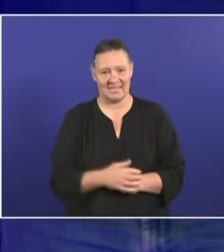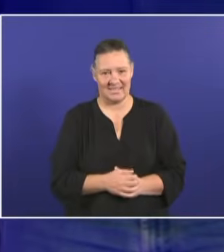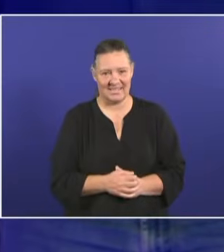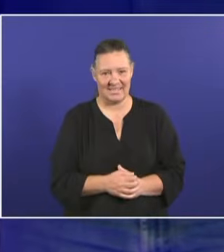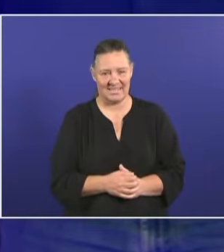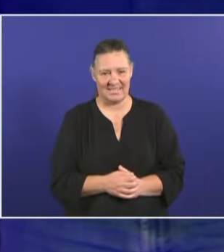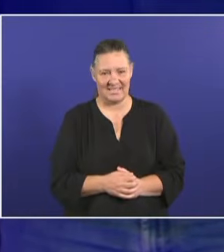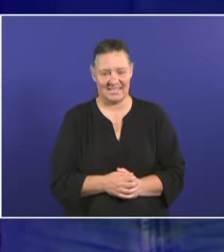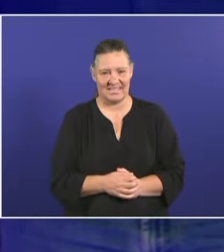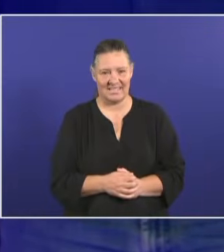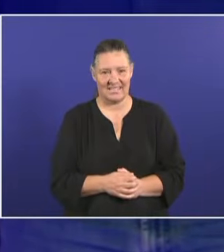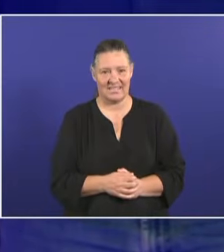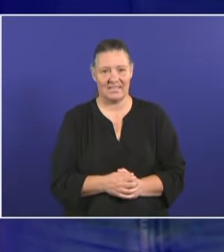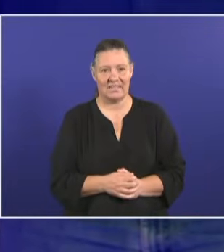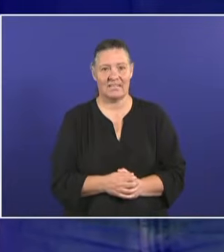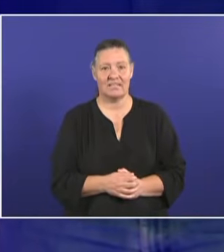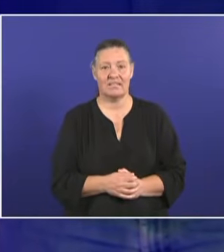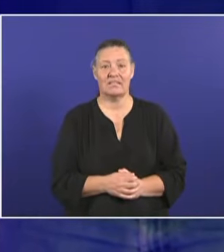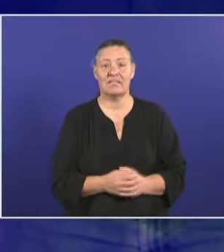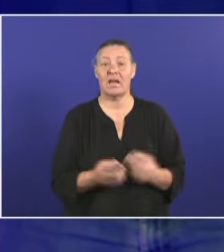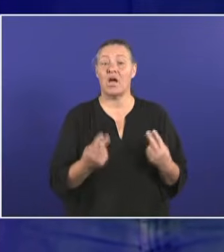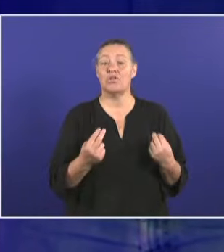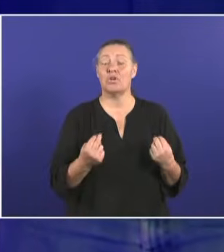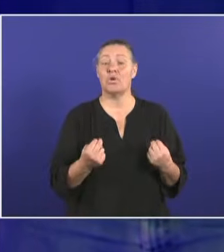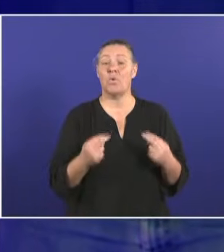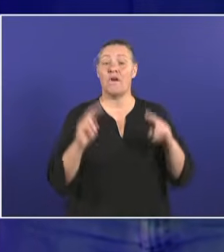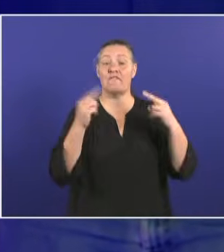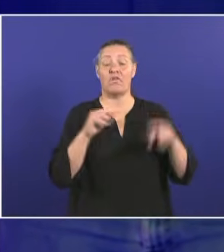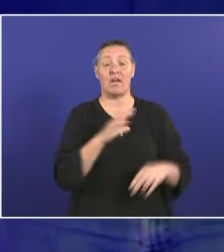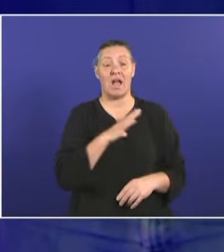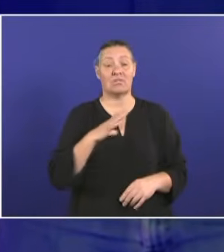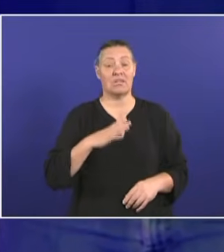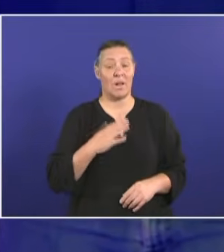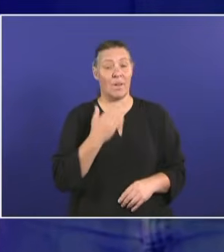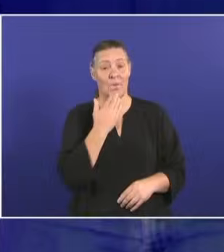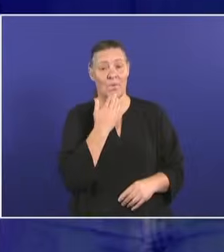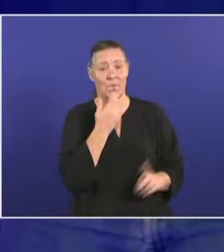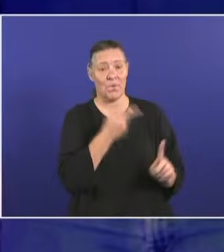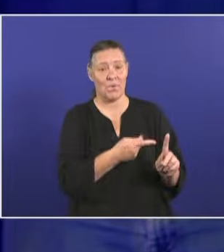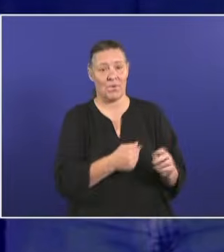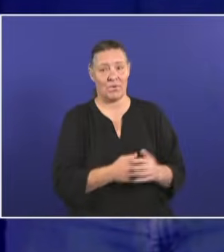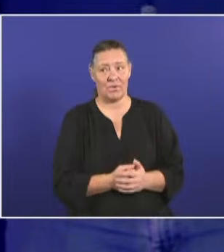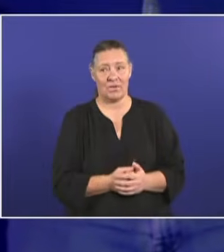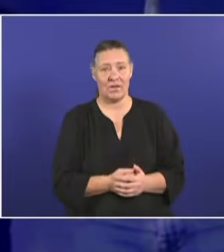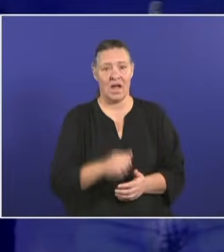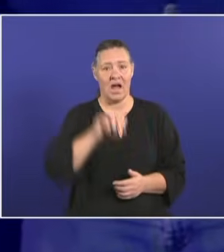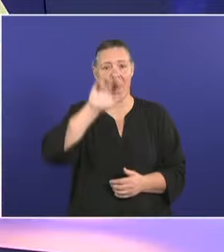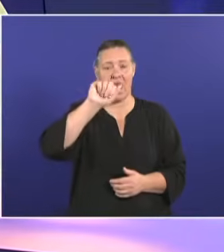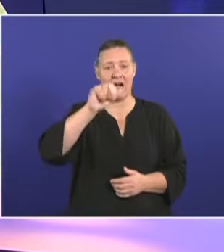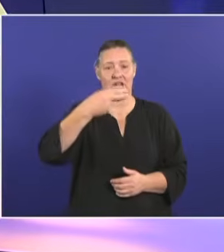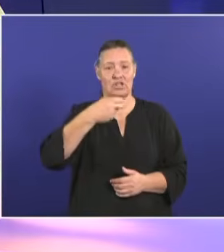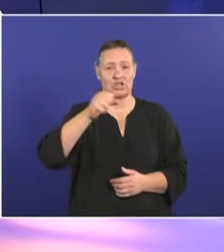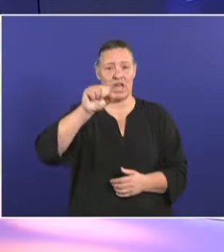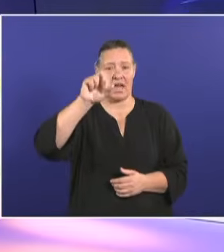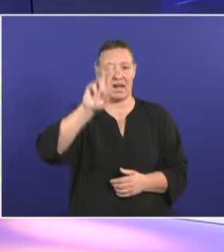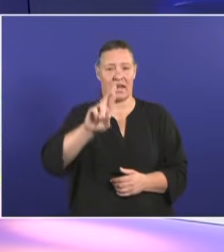Now, and your new chairperson of Federal Council, Asher Surape.